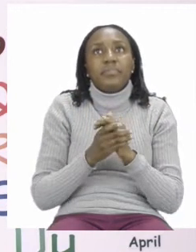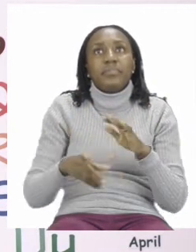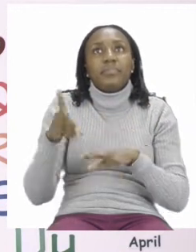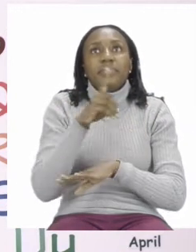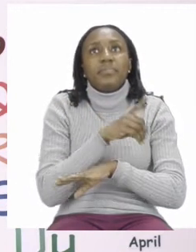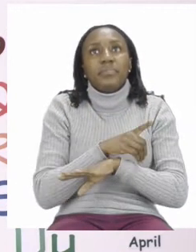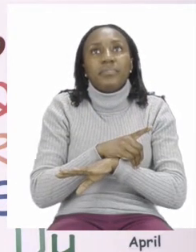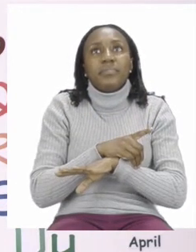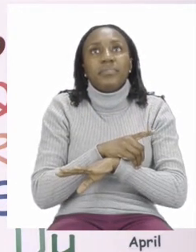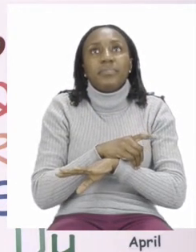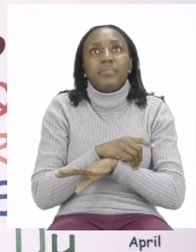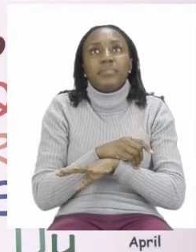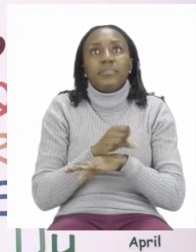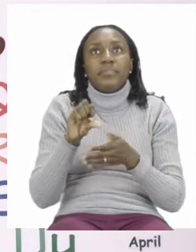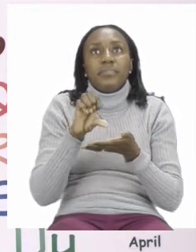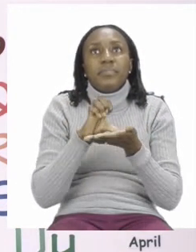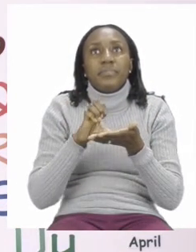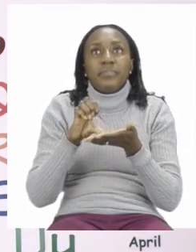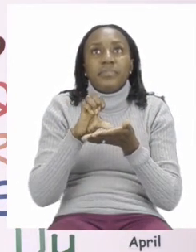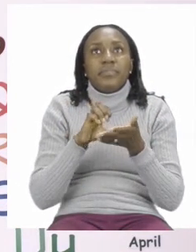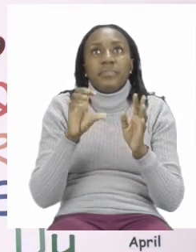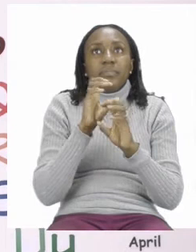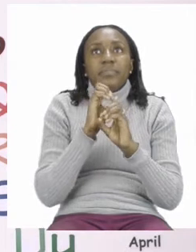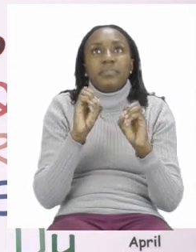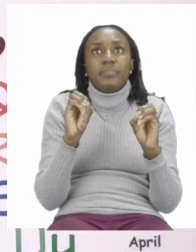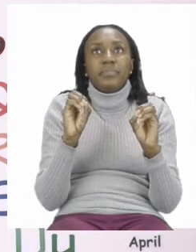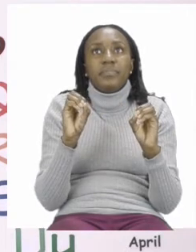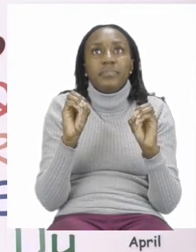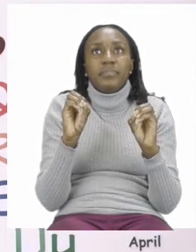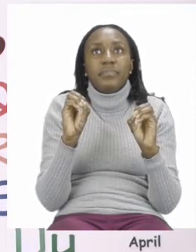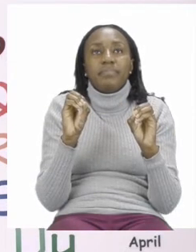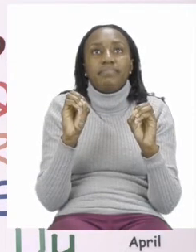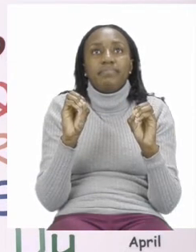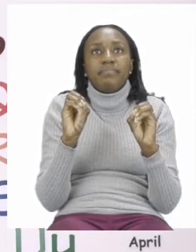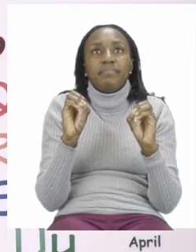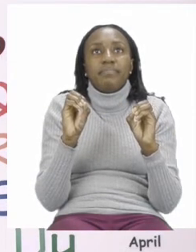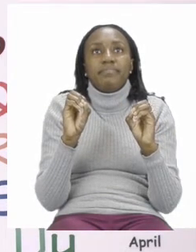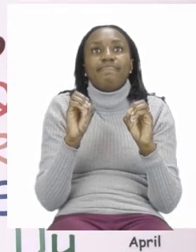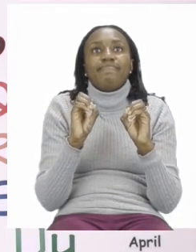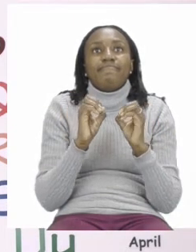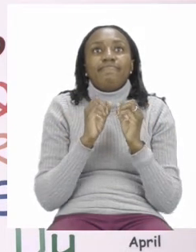Sanitize every day so the germs can stay